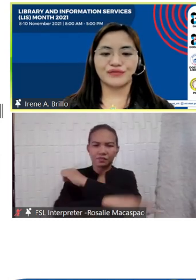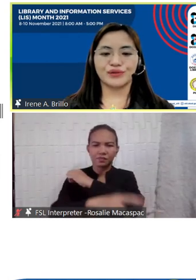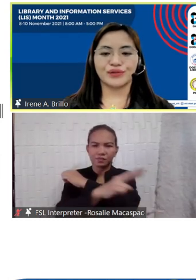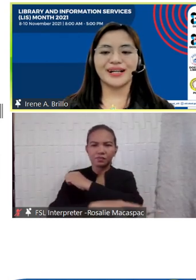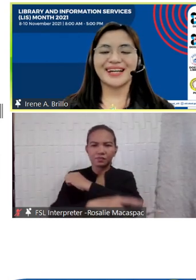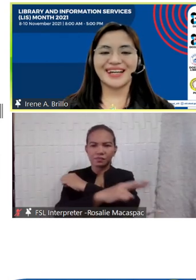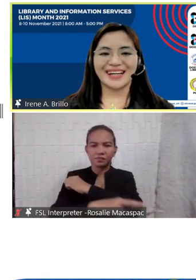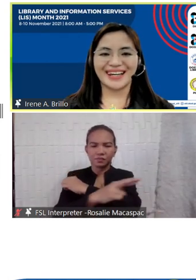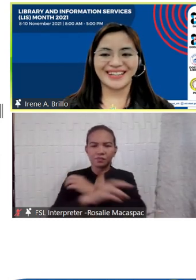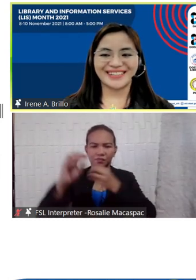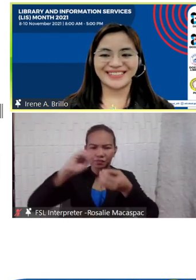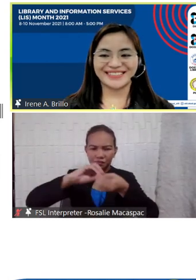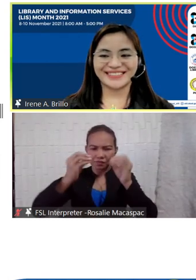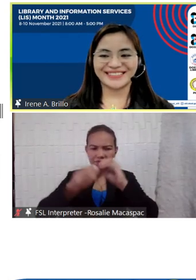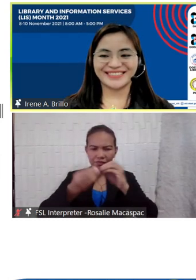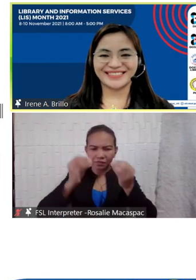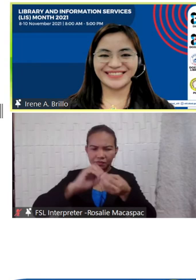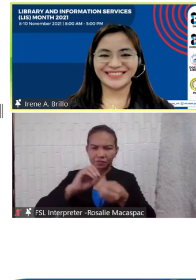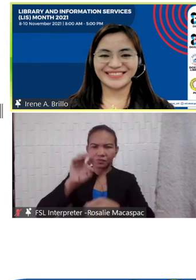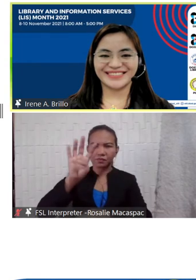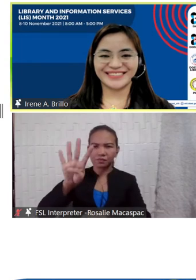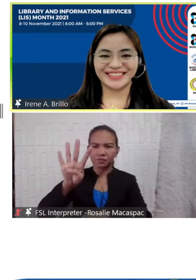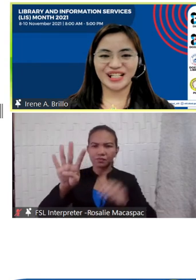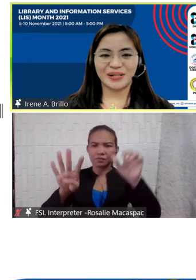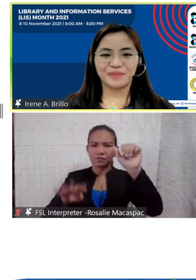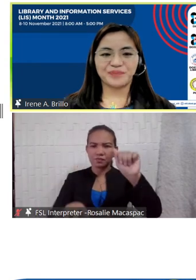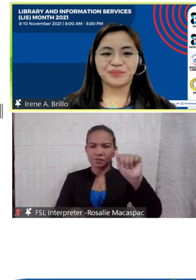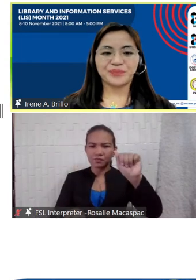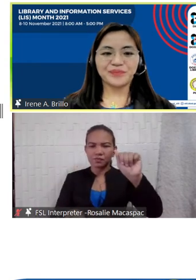Number 4A.